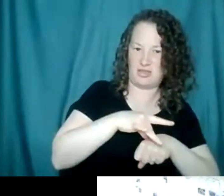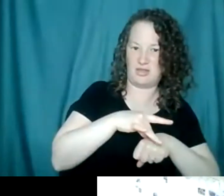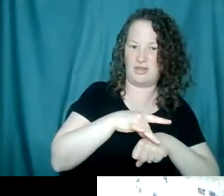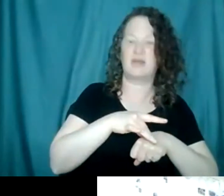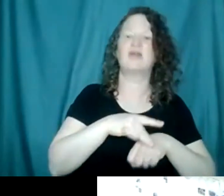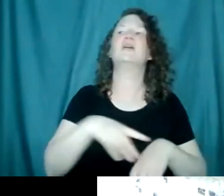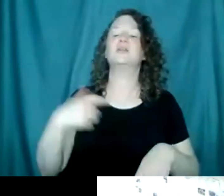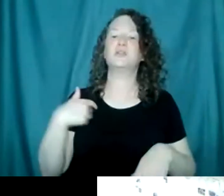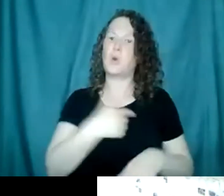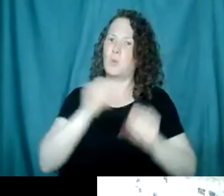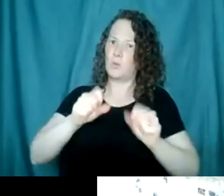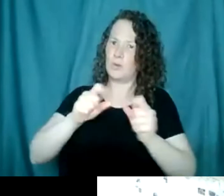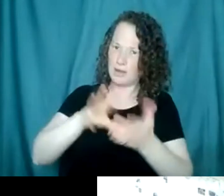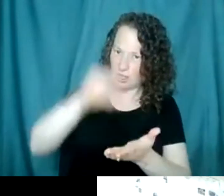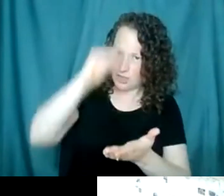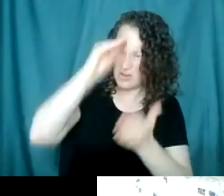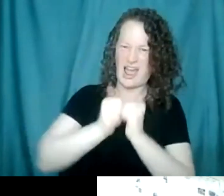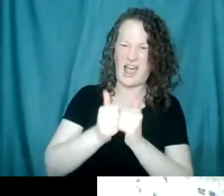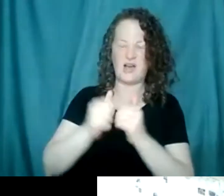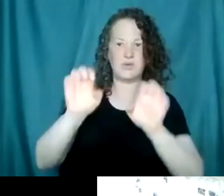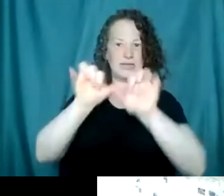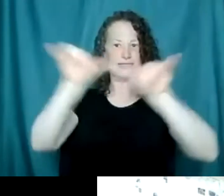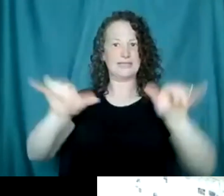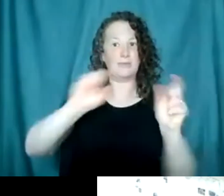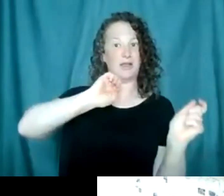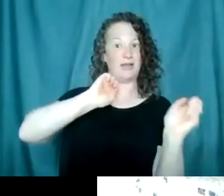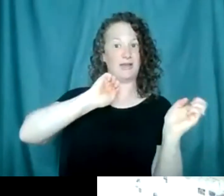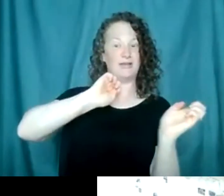also how we and